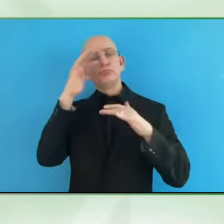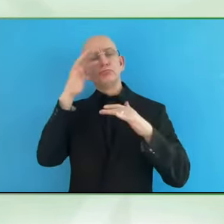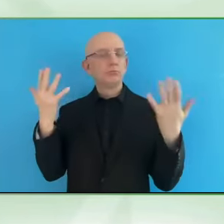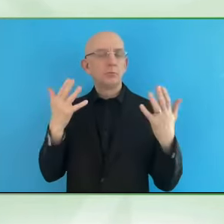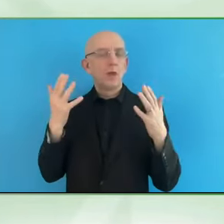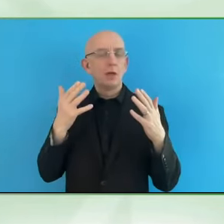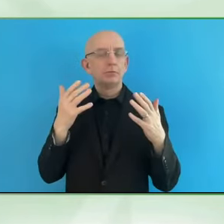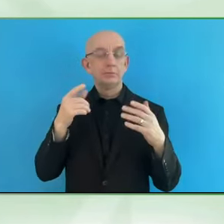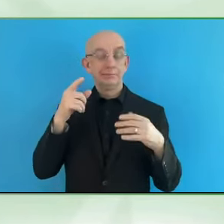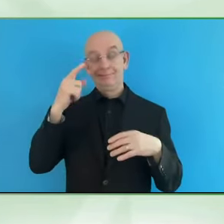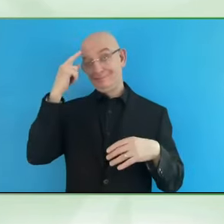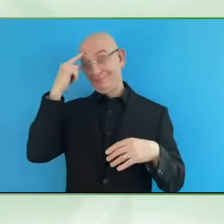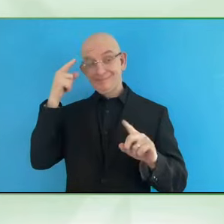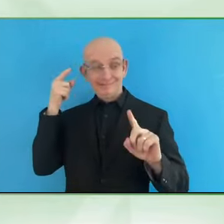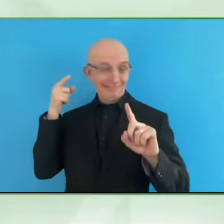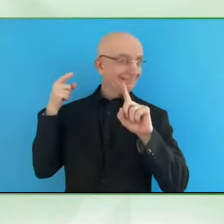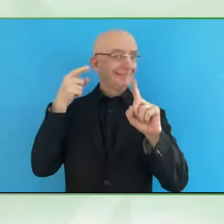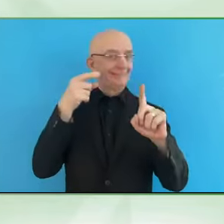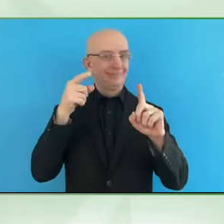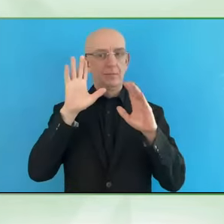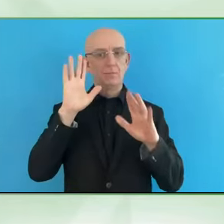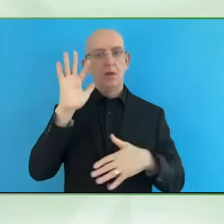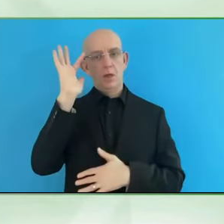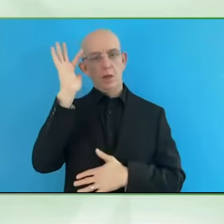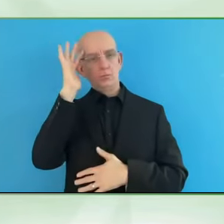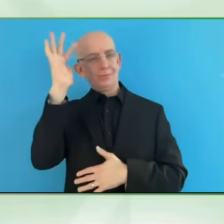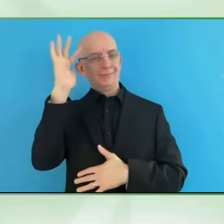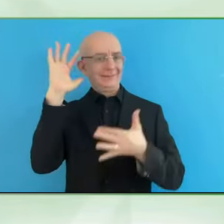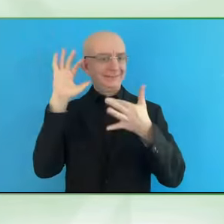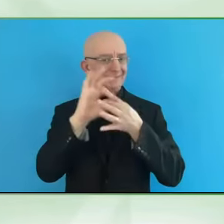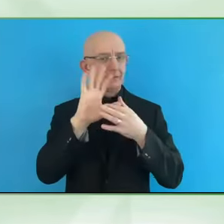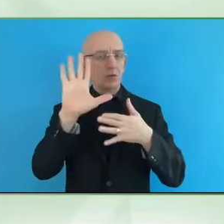an education inclusive policy?